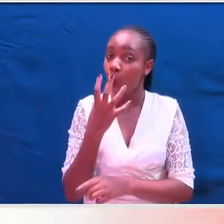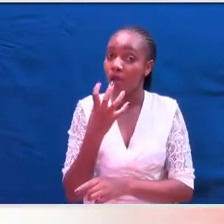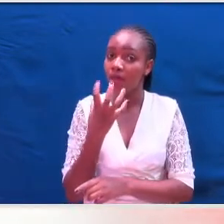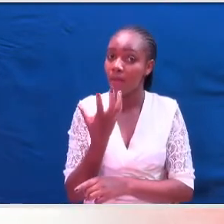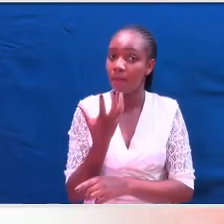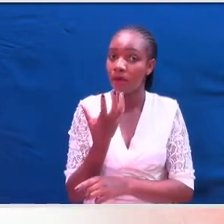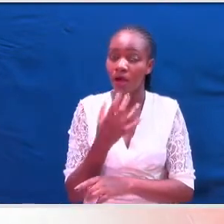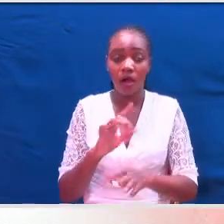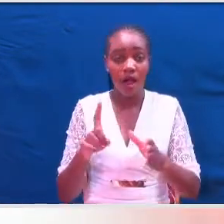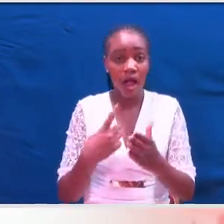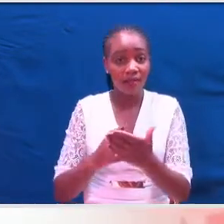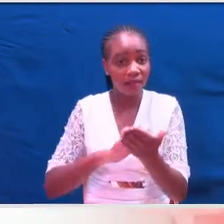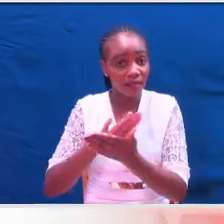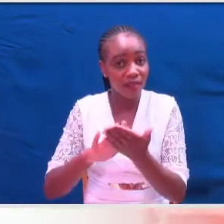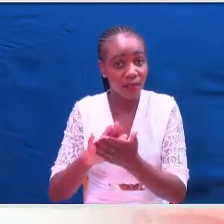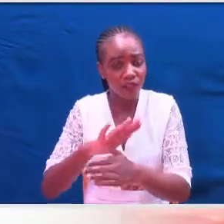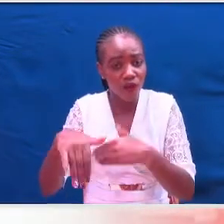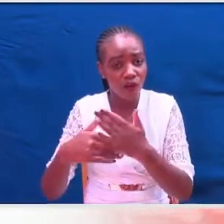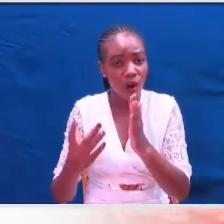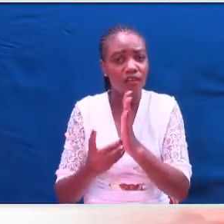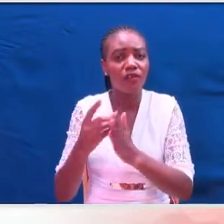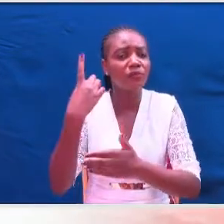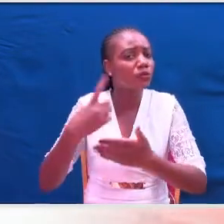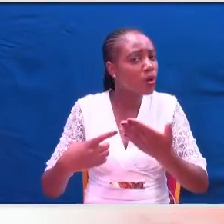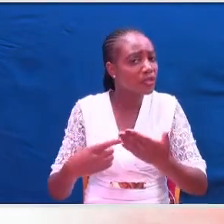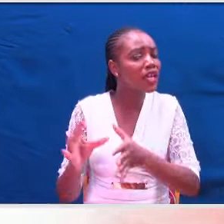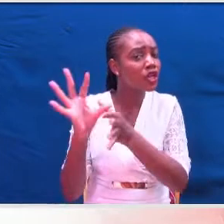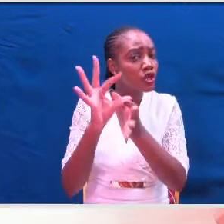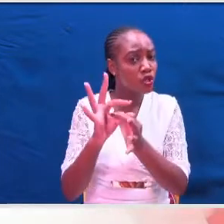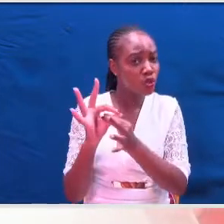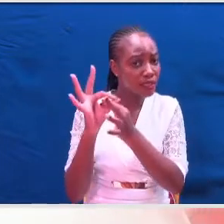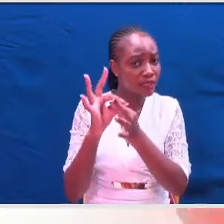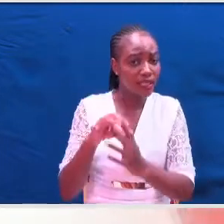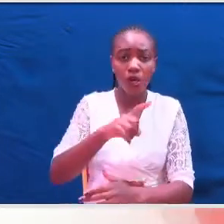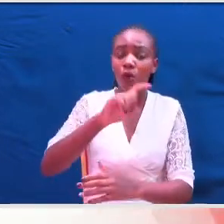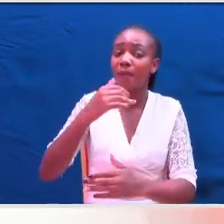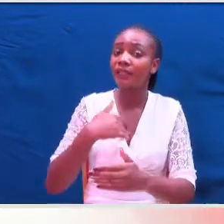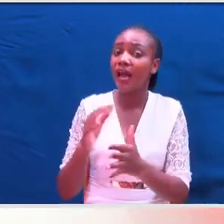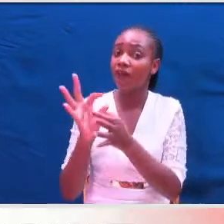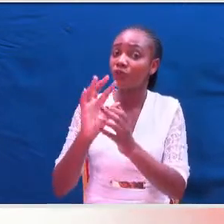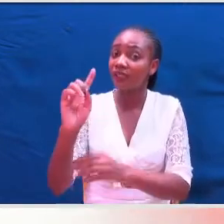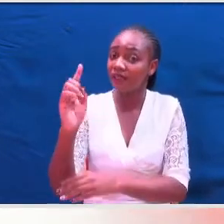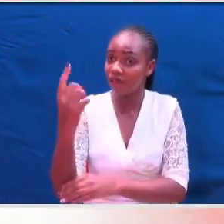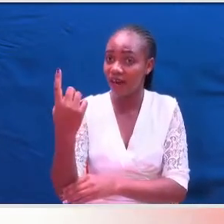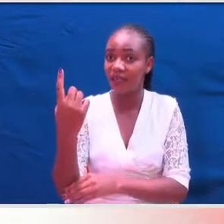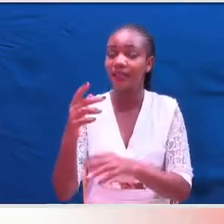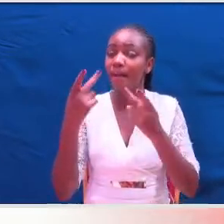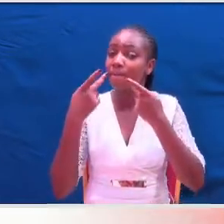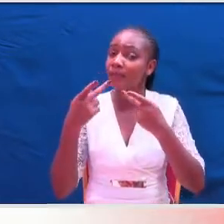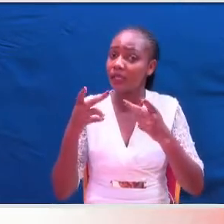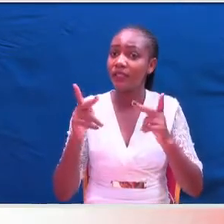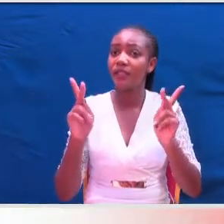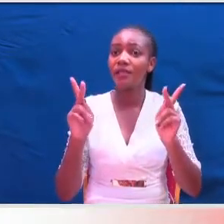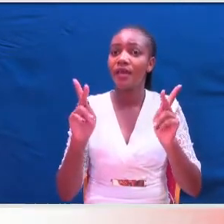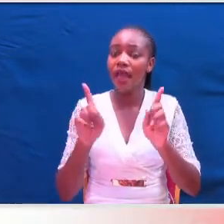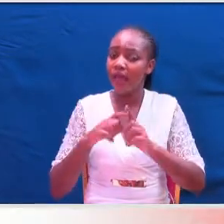ODM. The basis of all development is unity. Lazima kuwe na umoja kwanza. Lazima kuwe na amani. Lazima